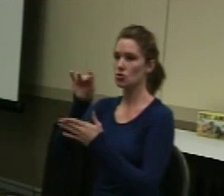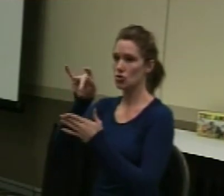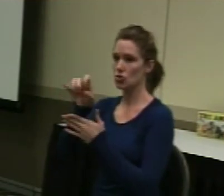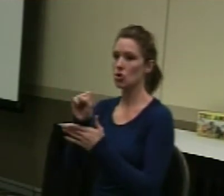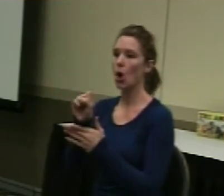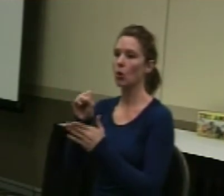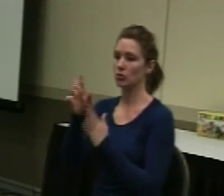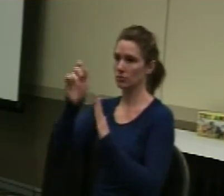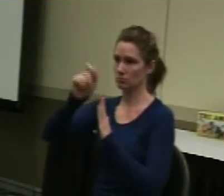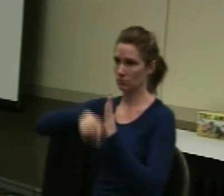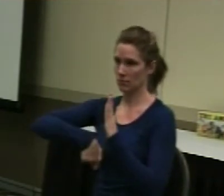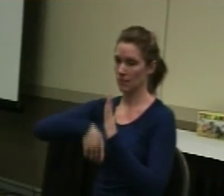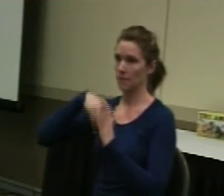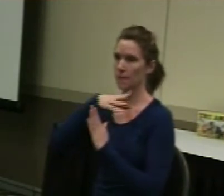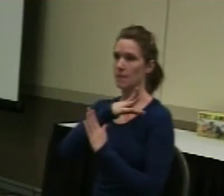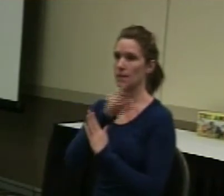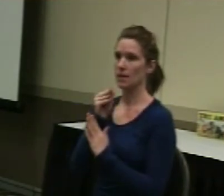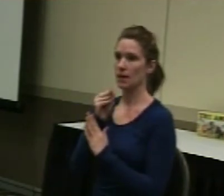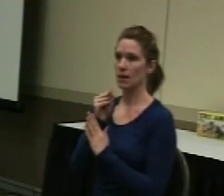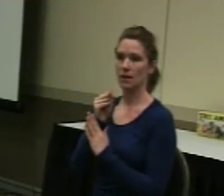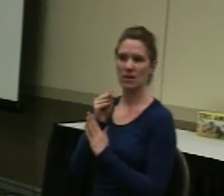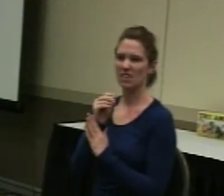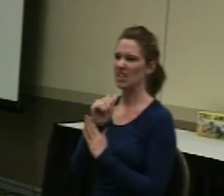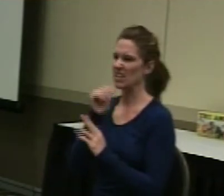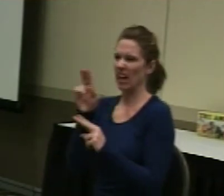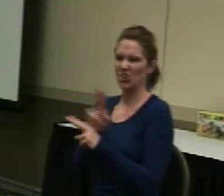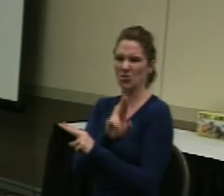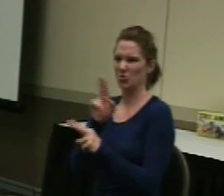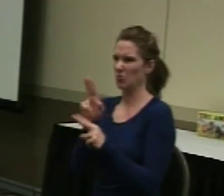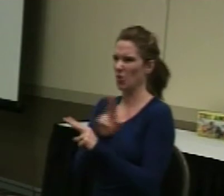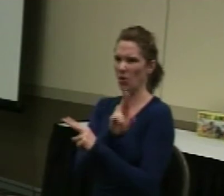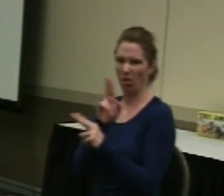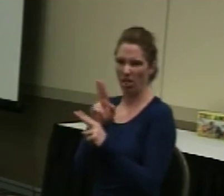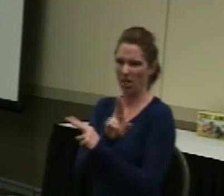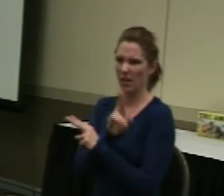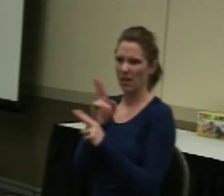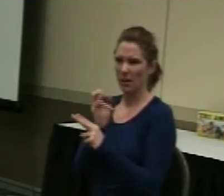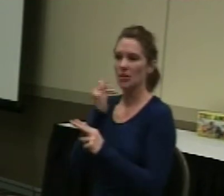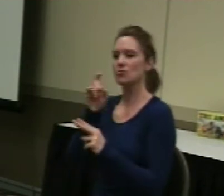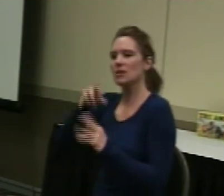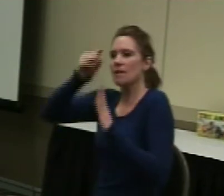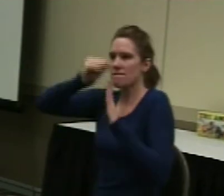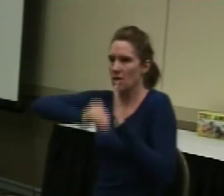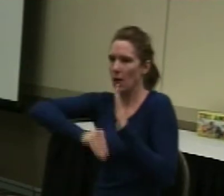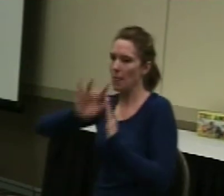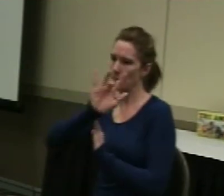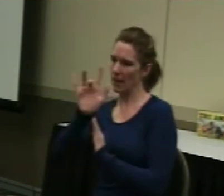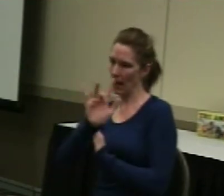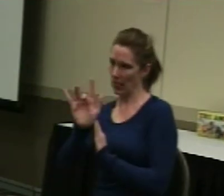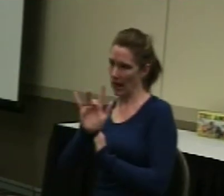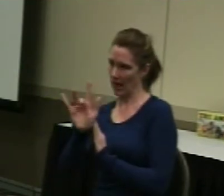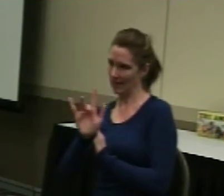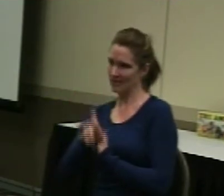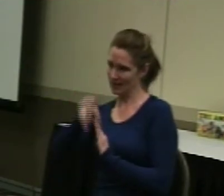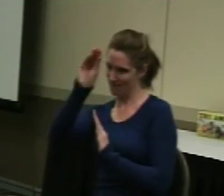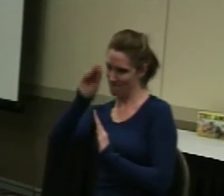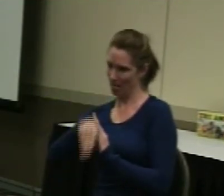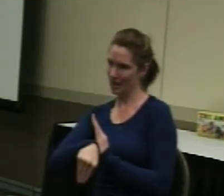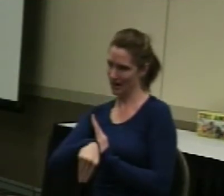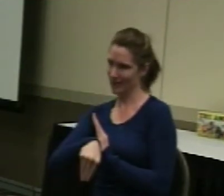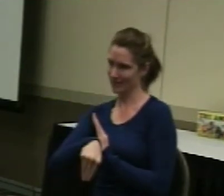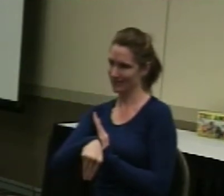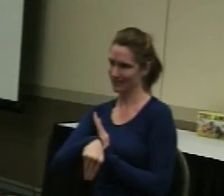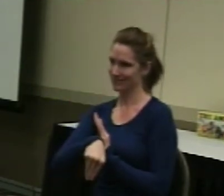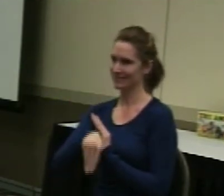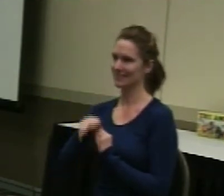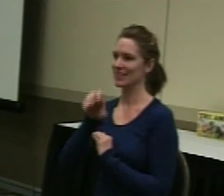here, and they will not be very useful to you unless you fill in those little blank lines. So